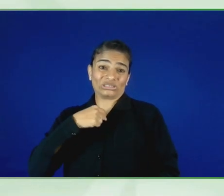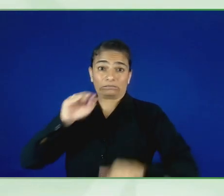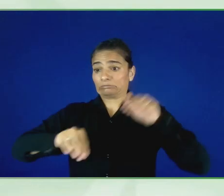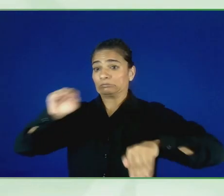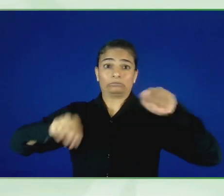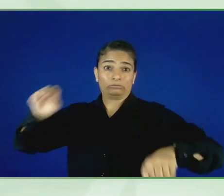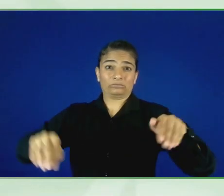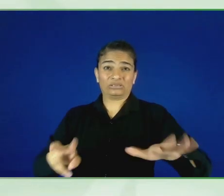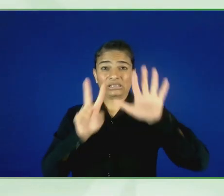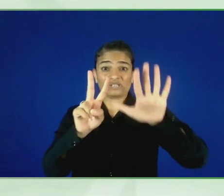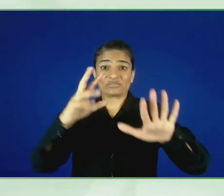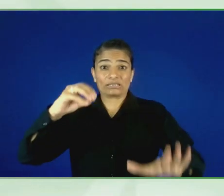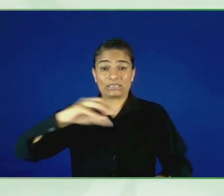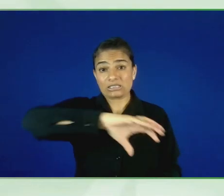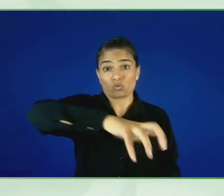quite vast.